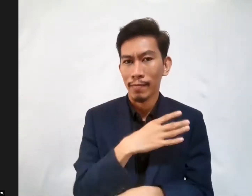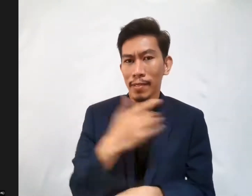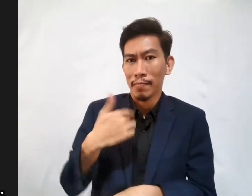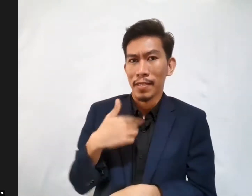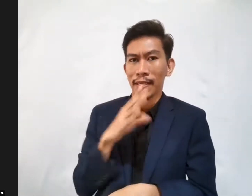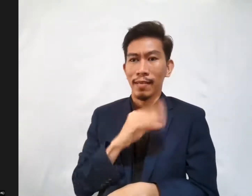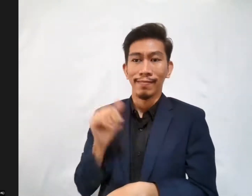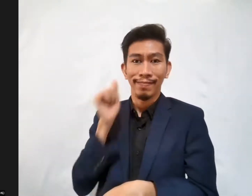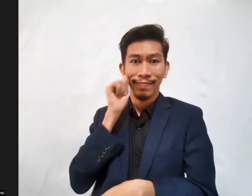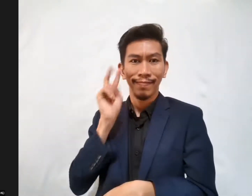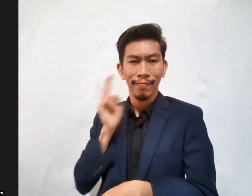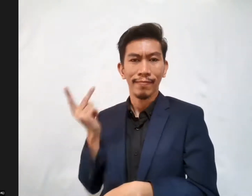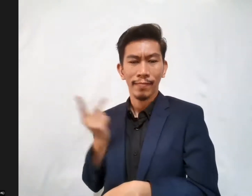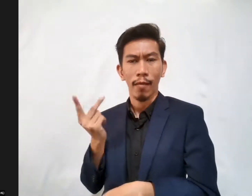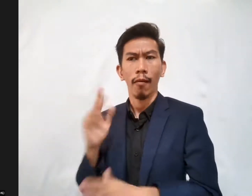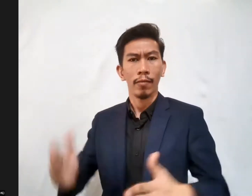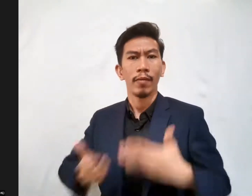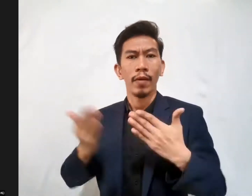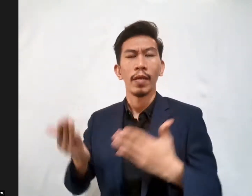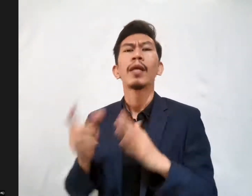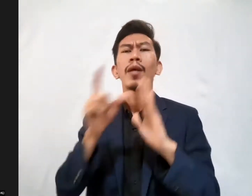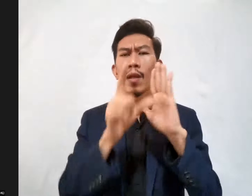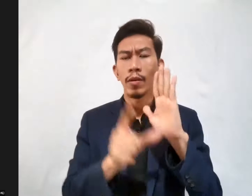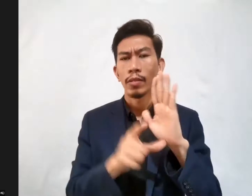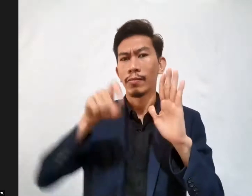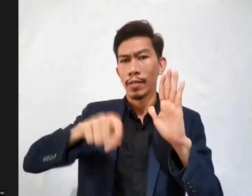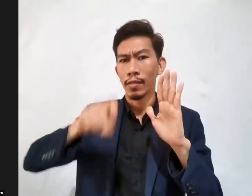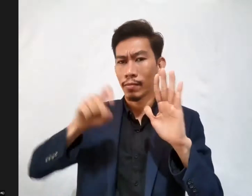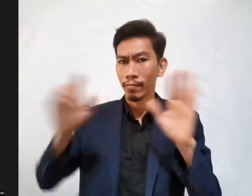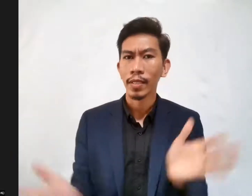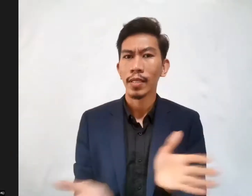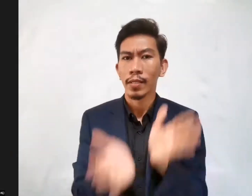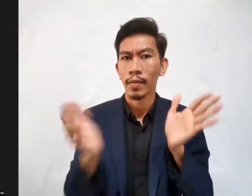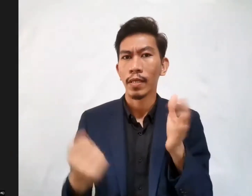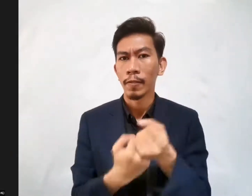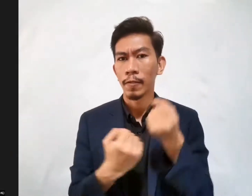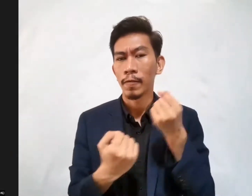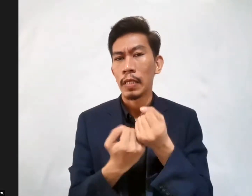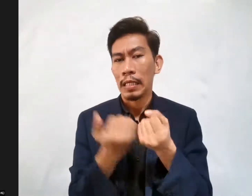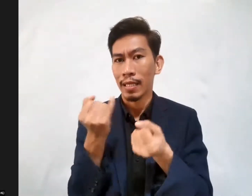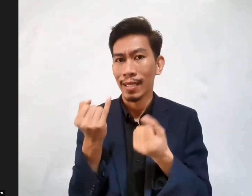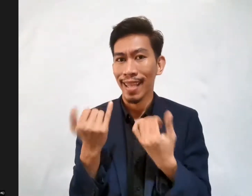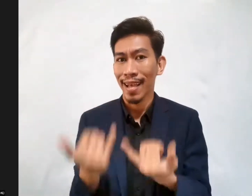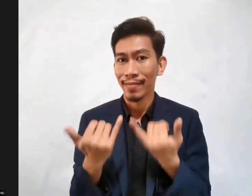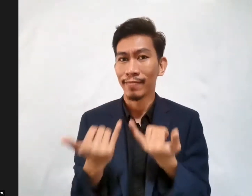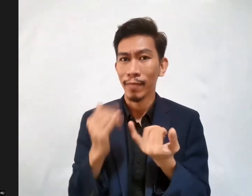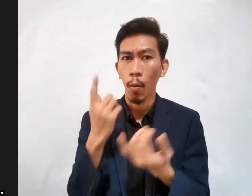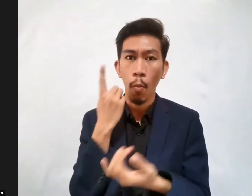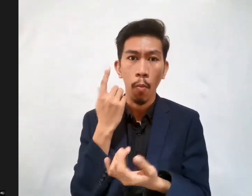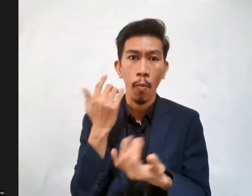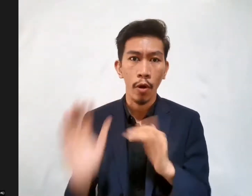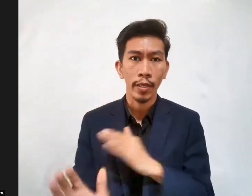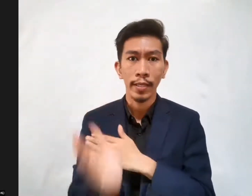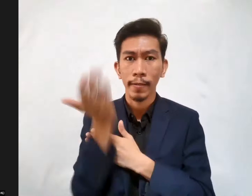because laws require courage and engagement. And it's good that we are talking this morning to find ways